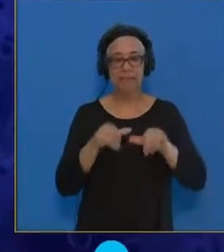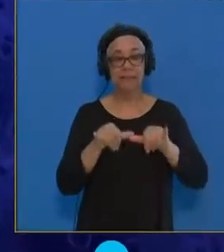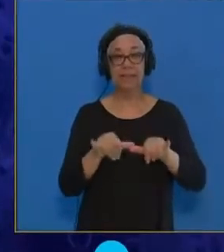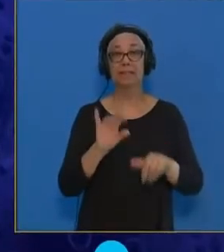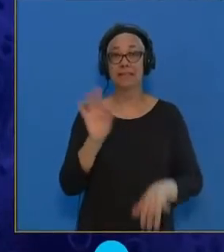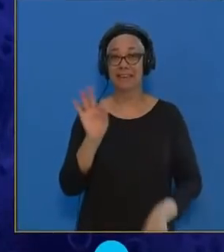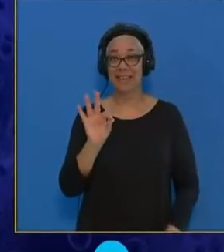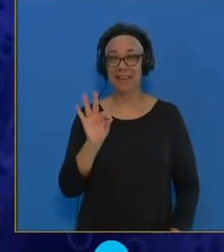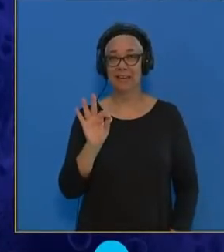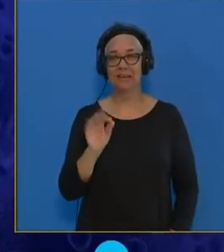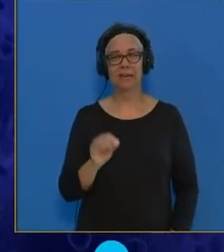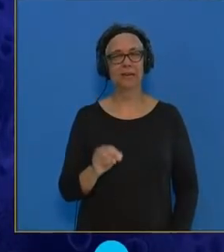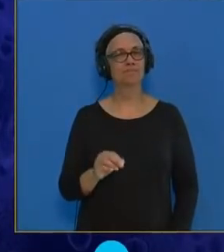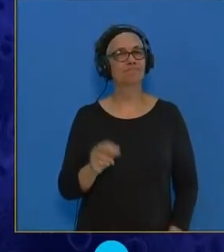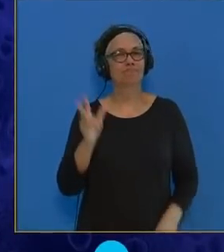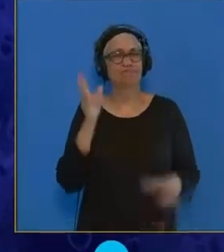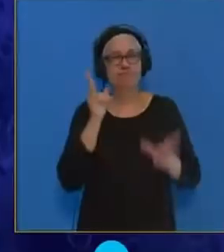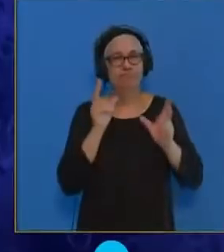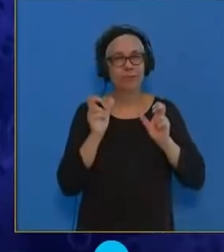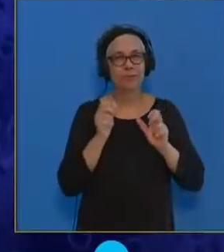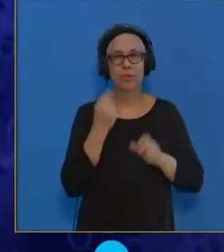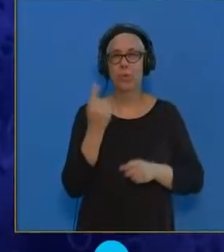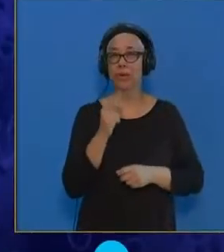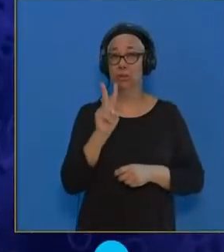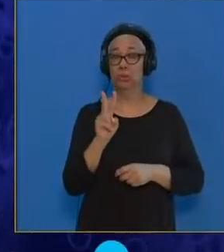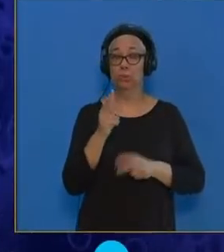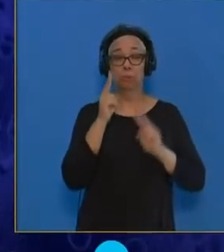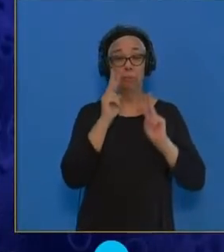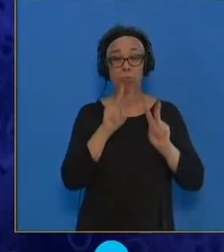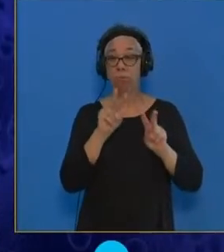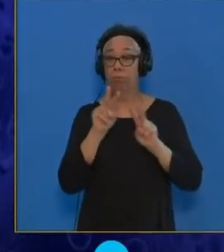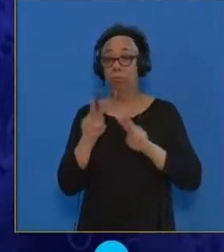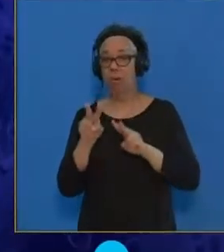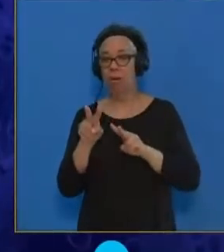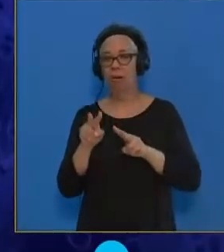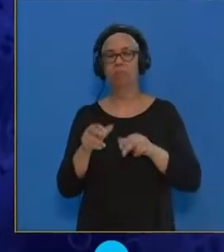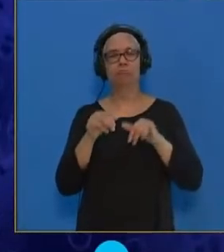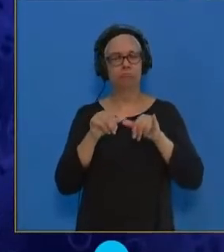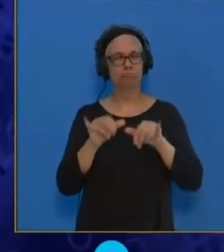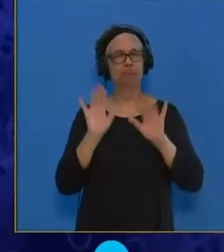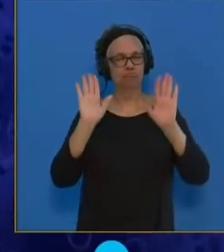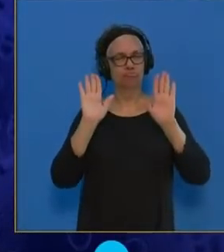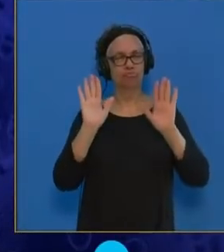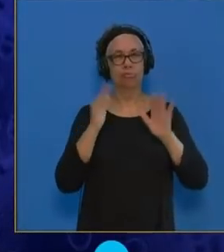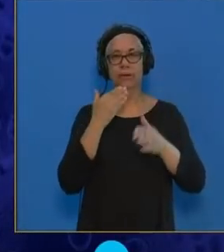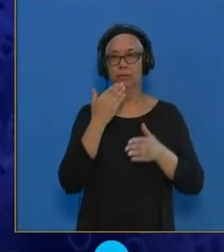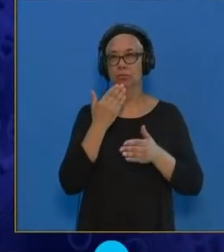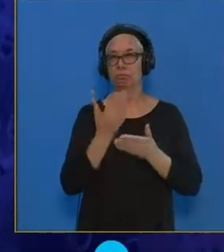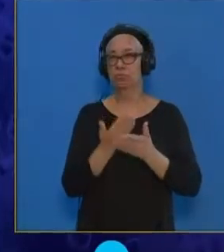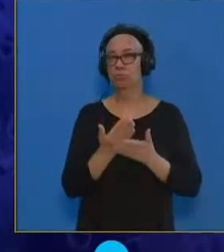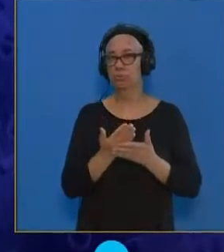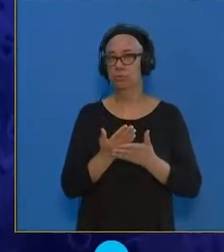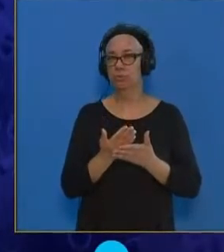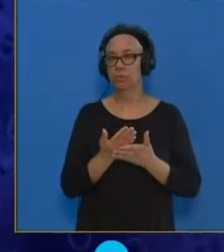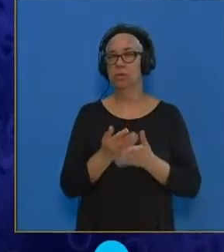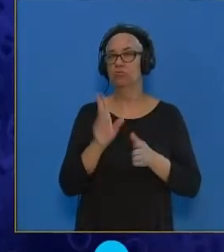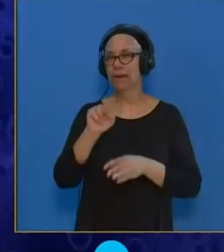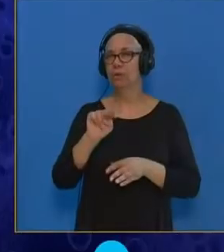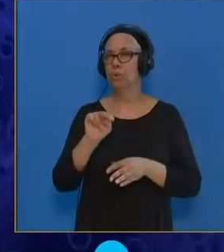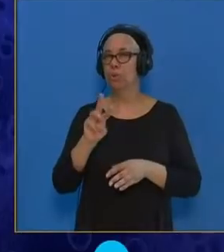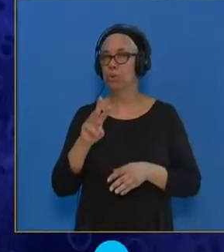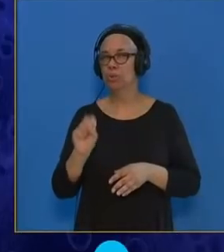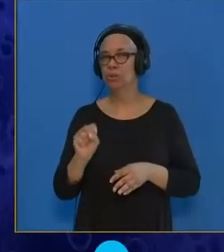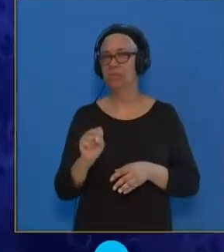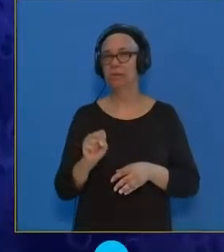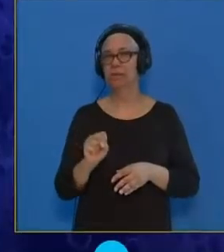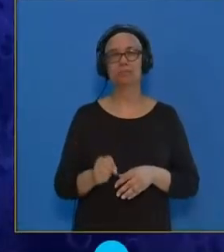news of only having 2 active cases remaining is wonderful news for this country. We can all be very proud of this